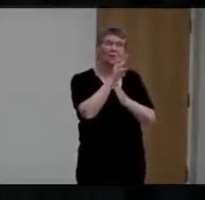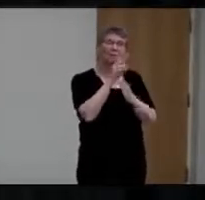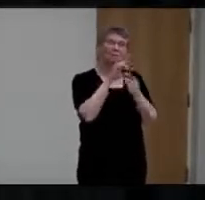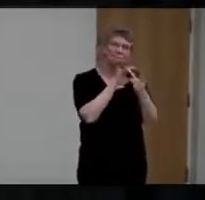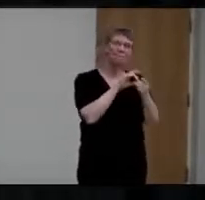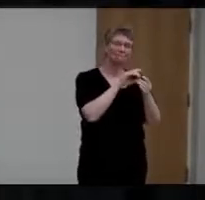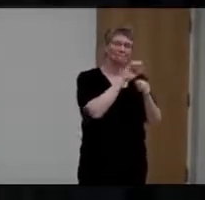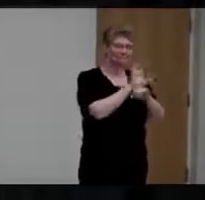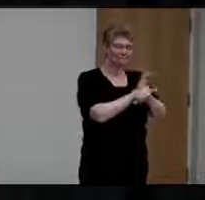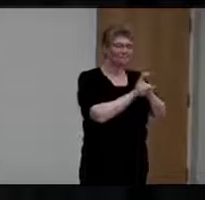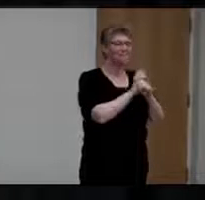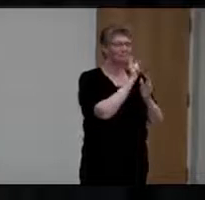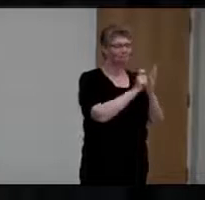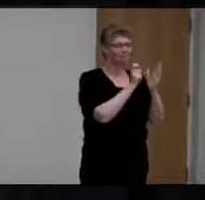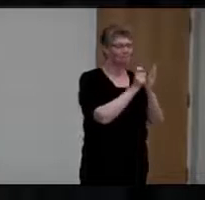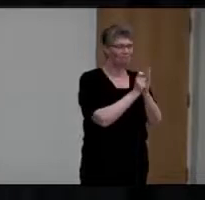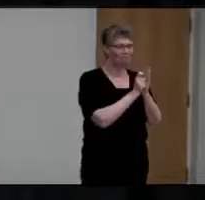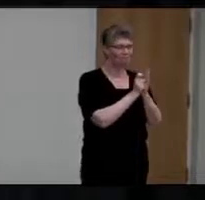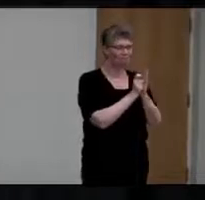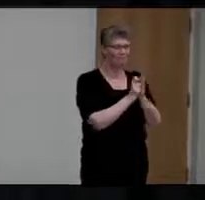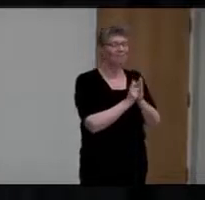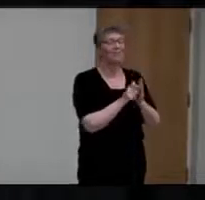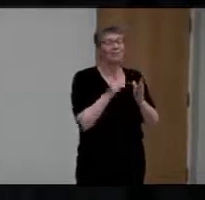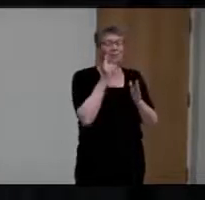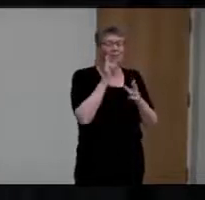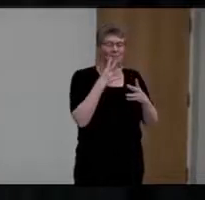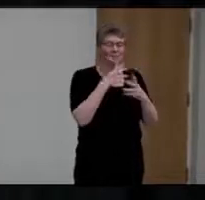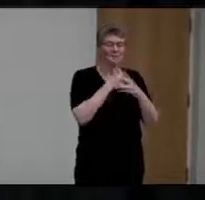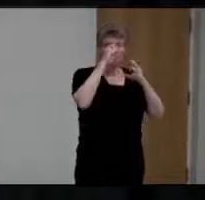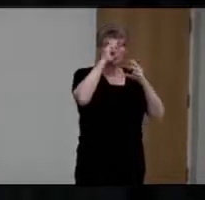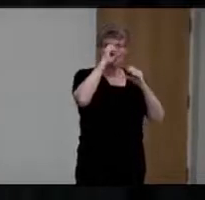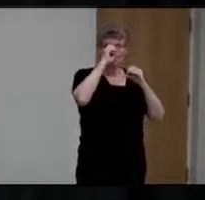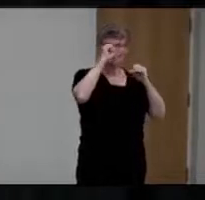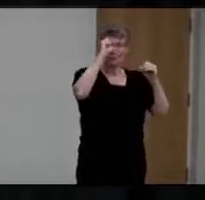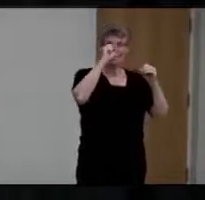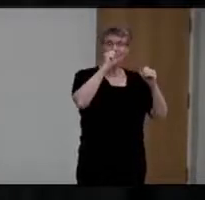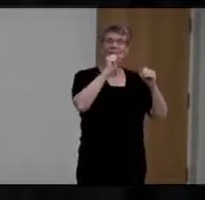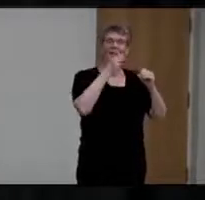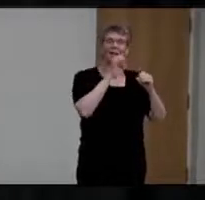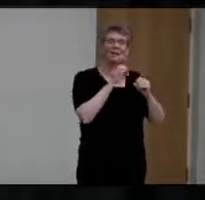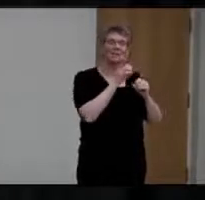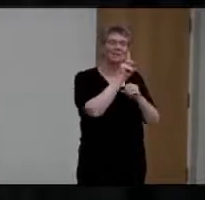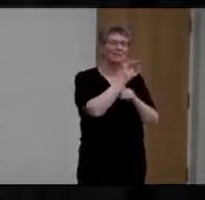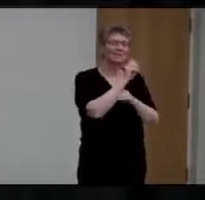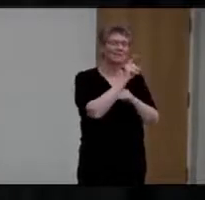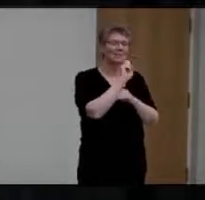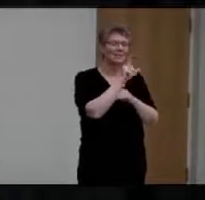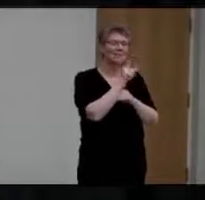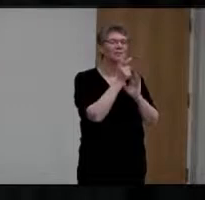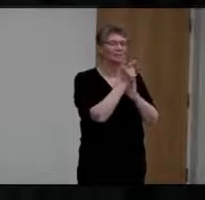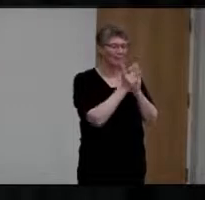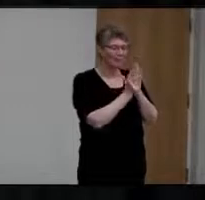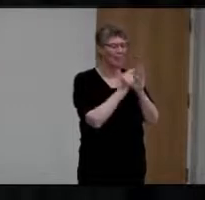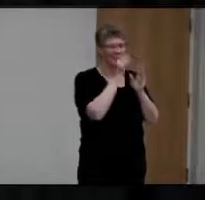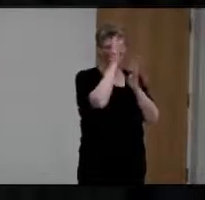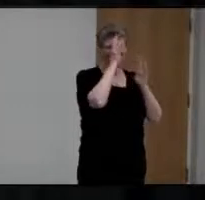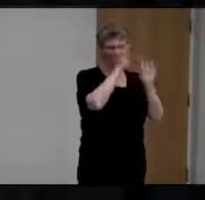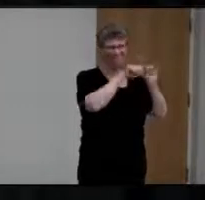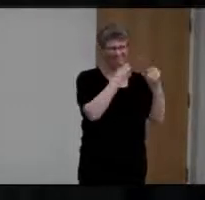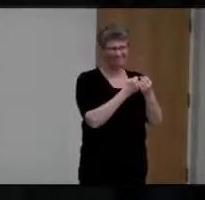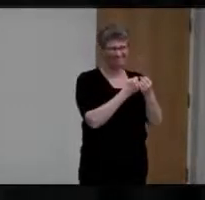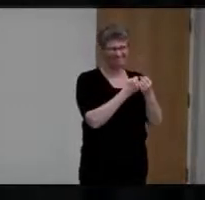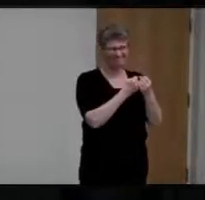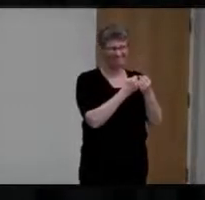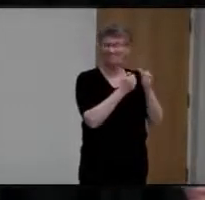Wacodwin Law and Governance Lodge and the president of the Digital Law and Innovation Society. Thanks for being here tonight.